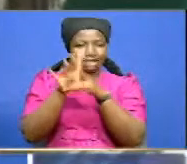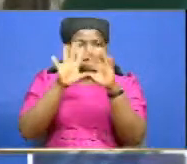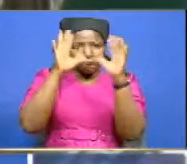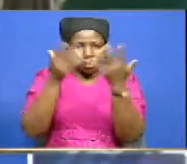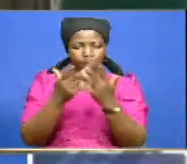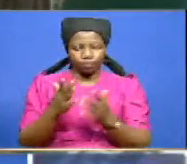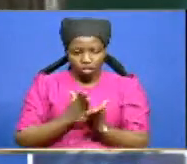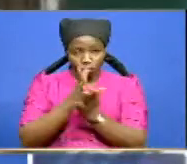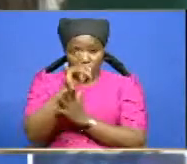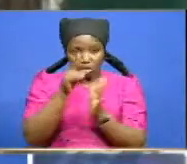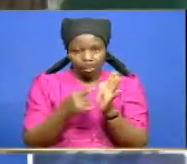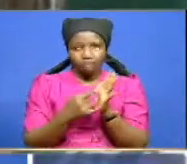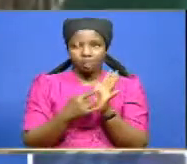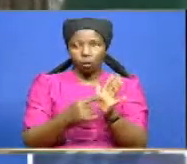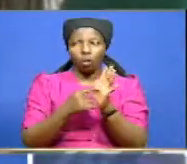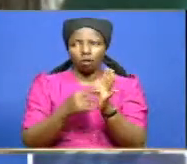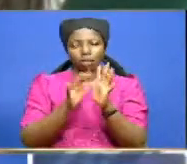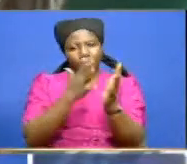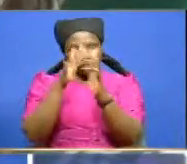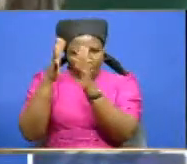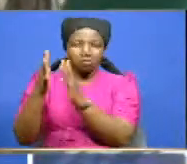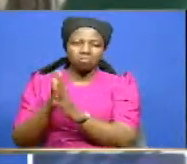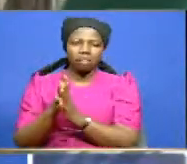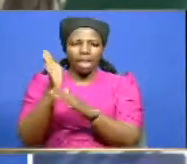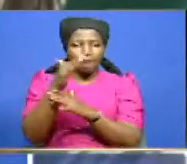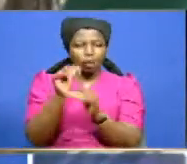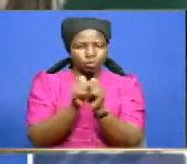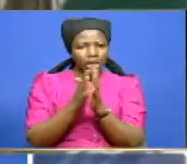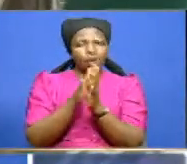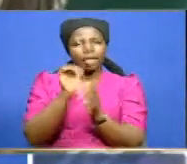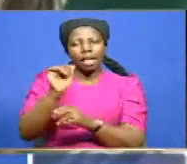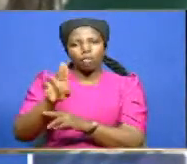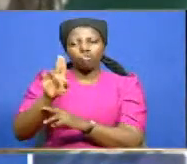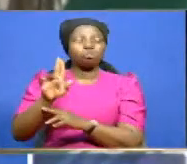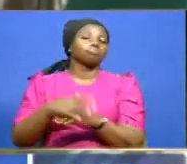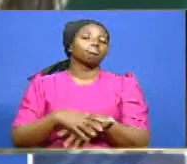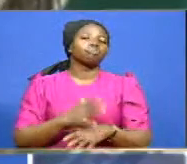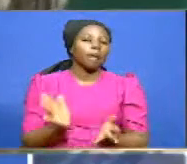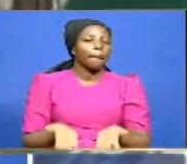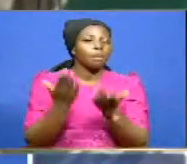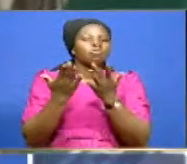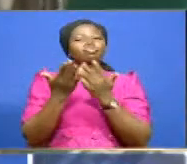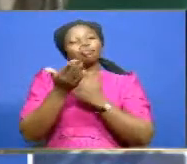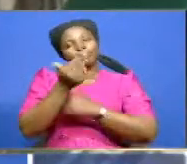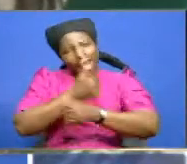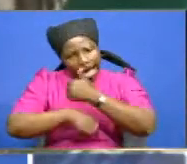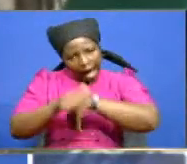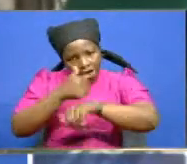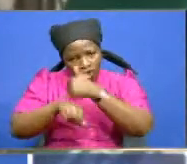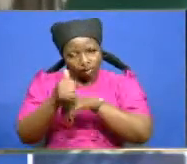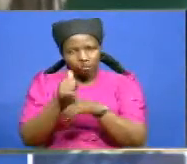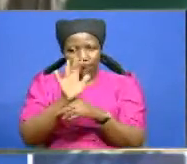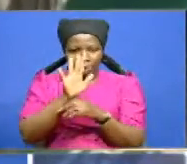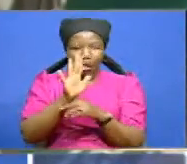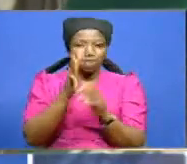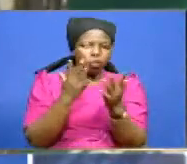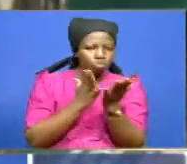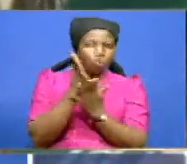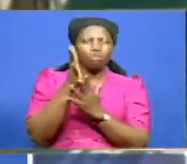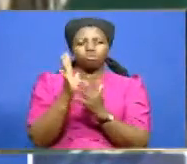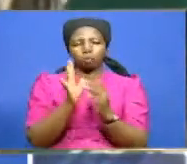line with the efforts of African Union, will accelerate the two calls to action by assimilating